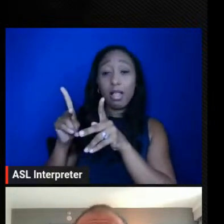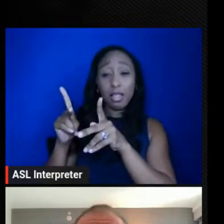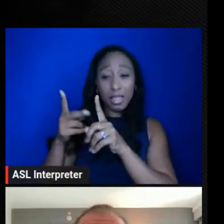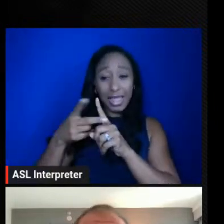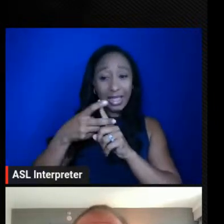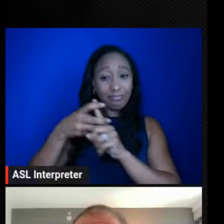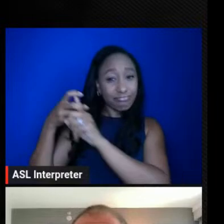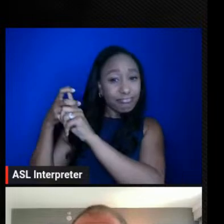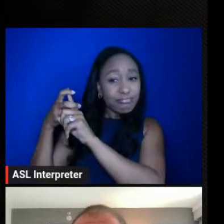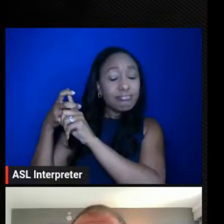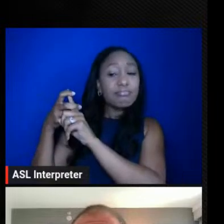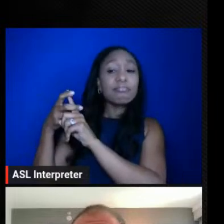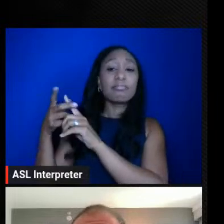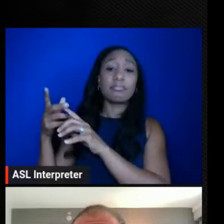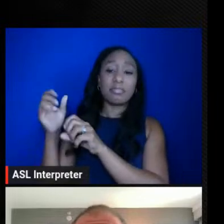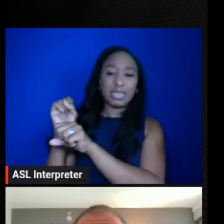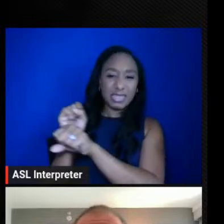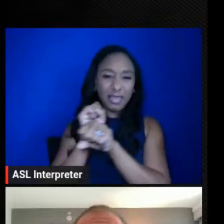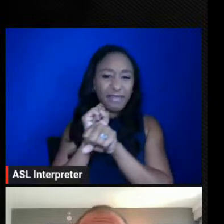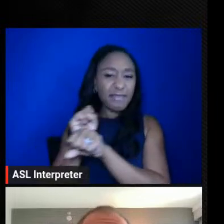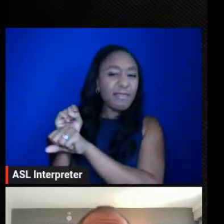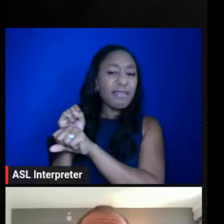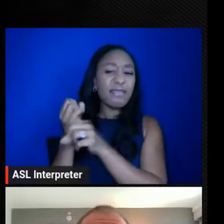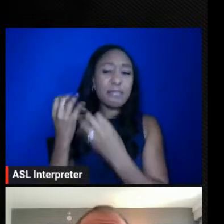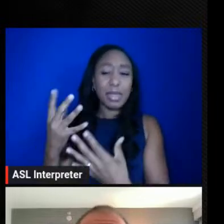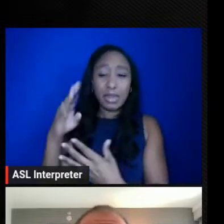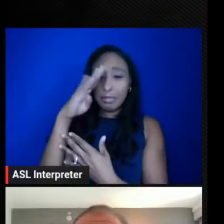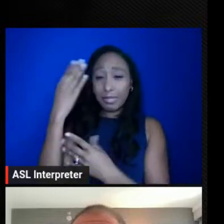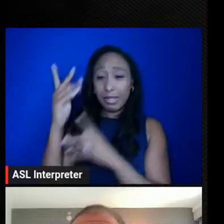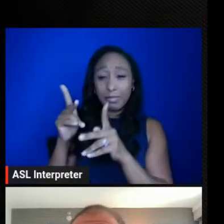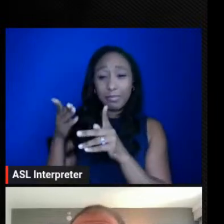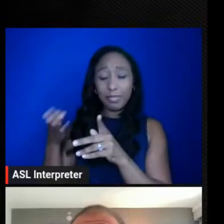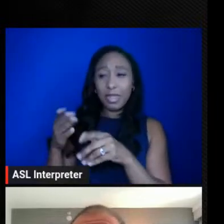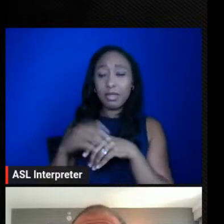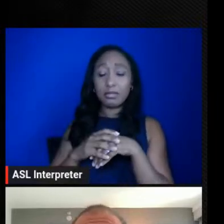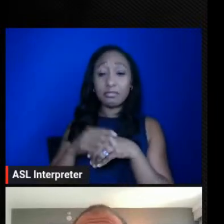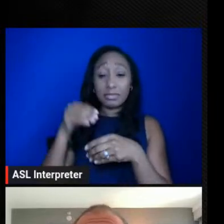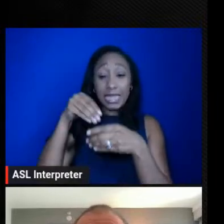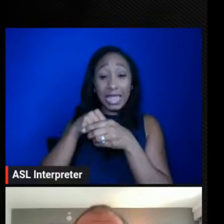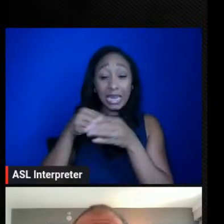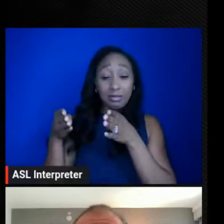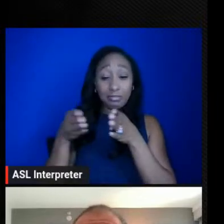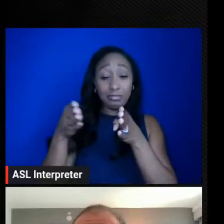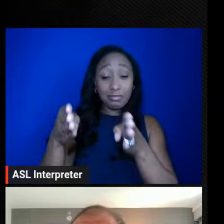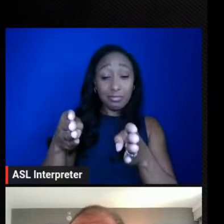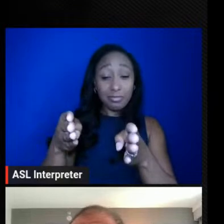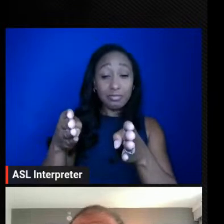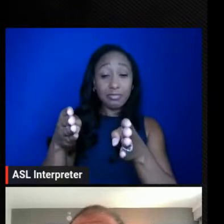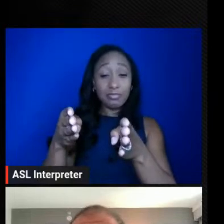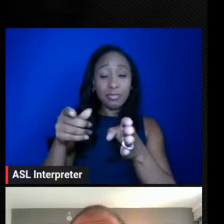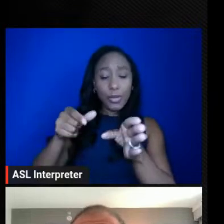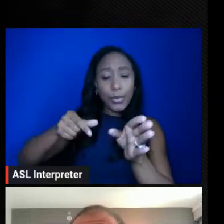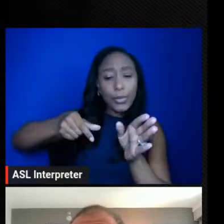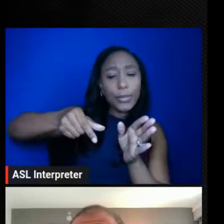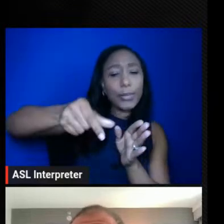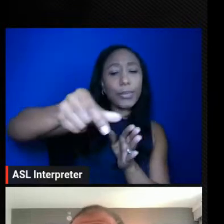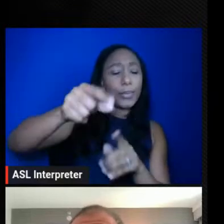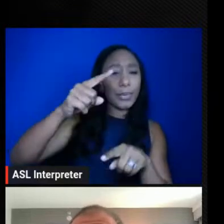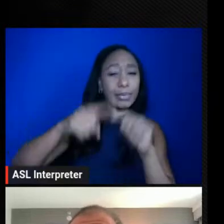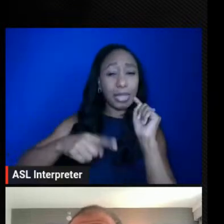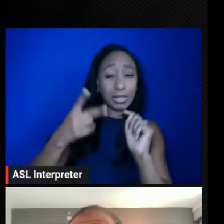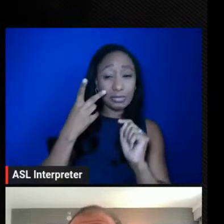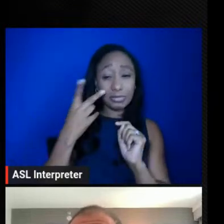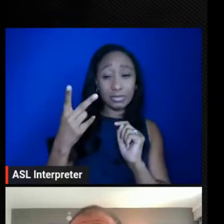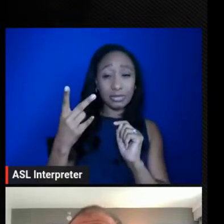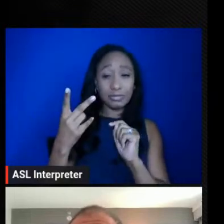Philadelphia's gridded streets and tangled alleys were hunting grounds for crews of professional